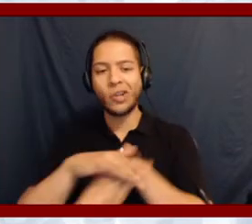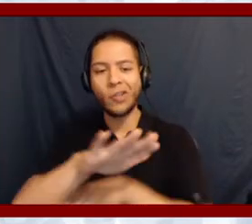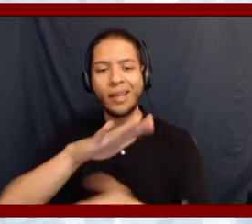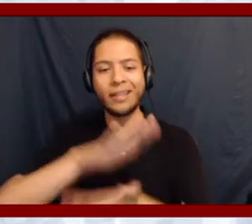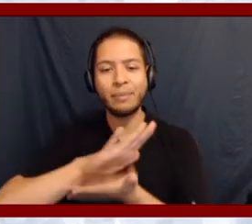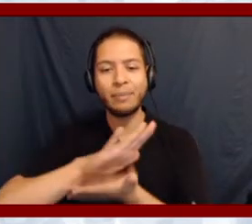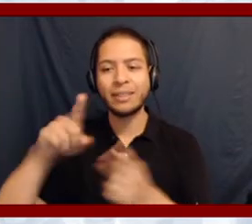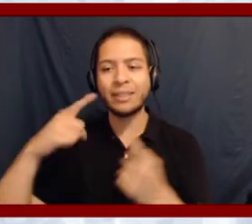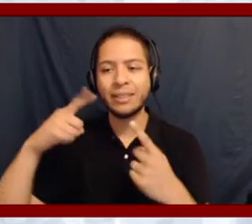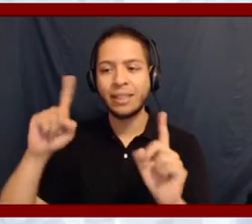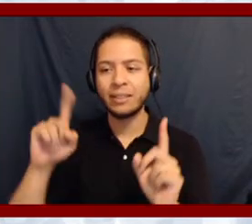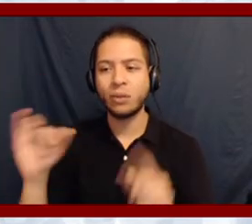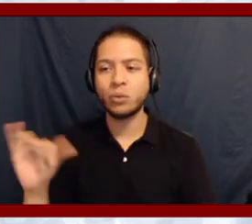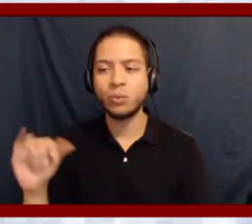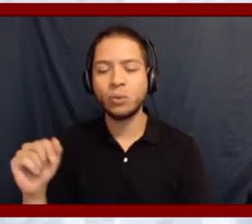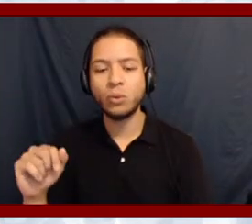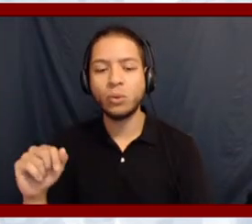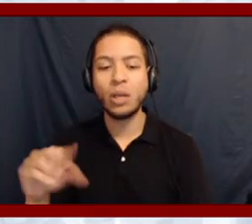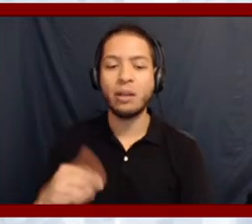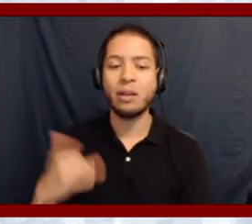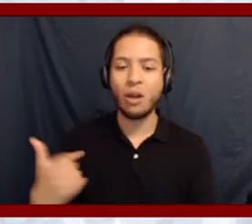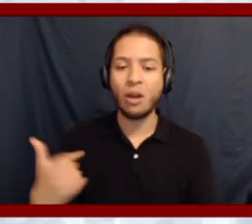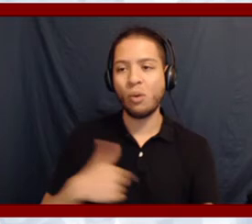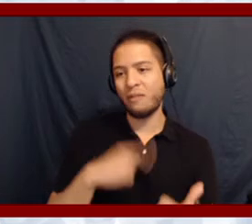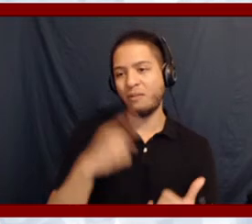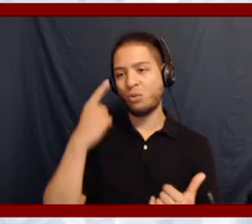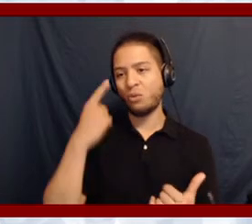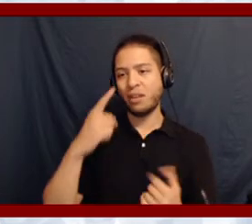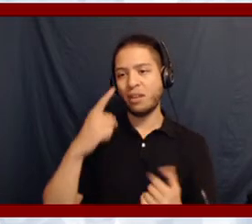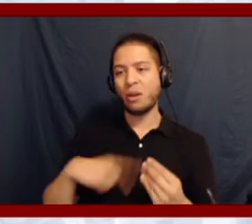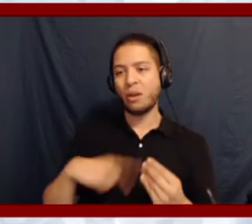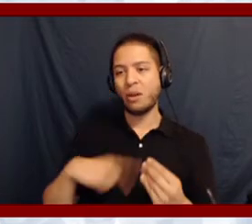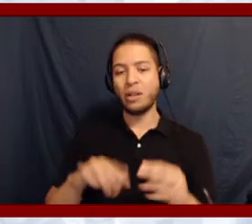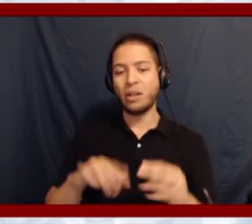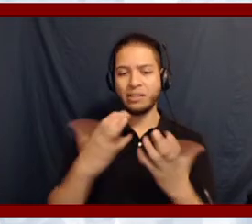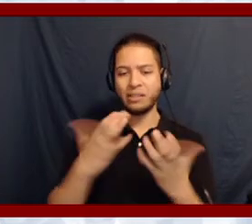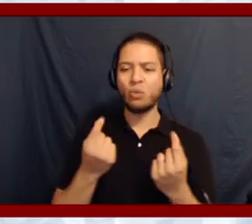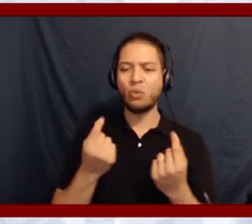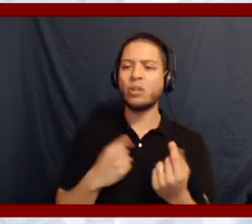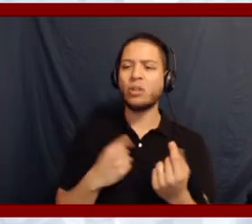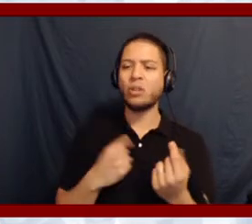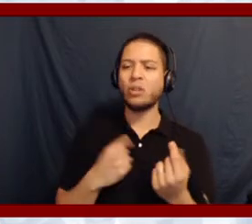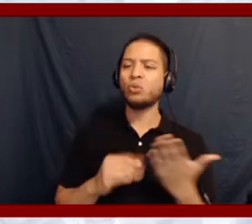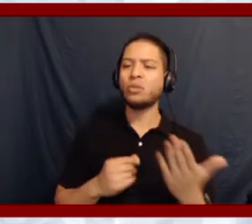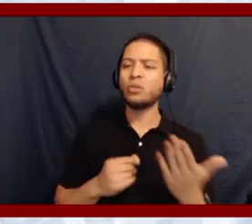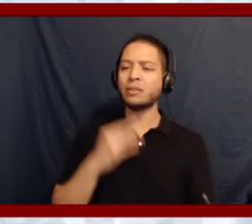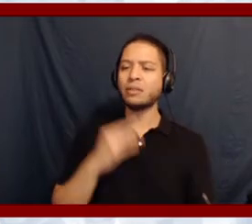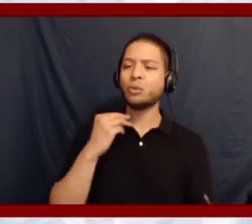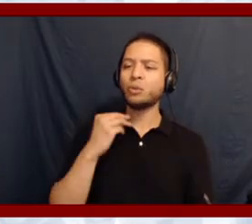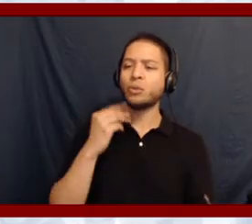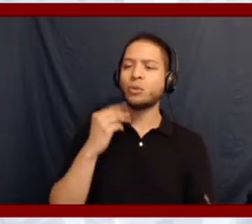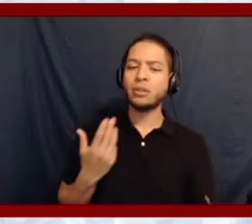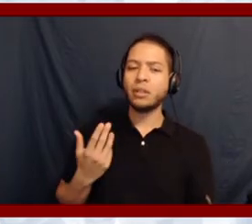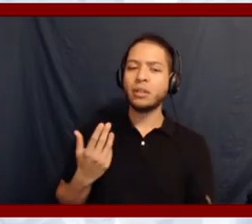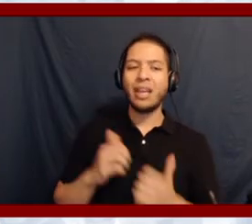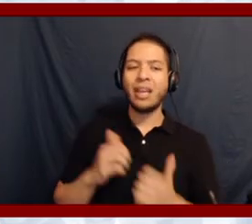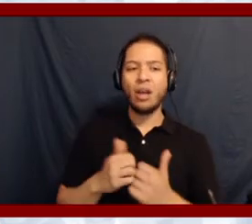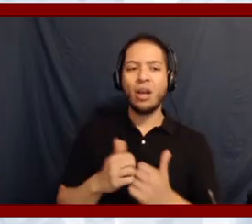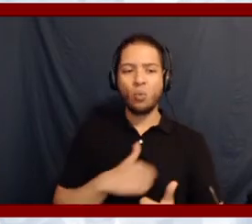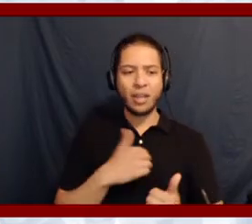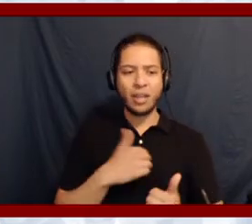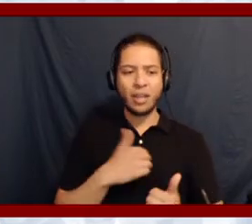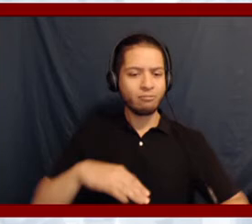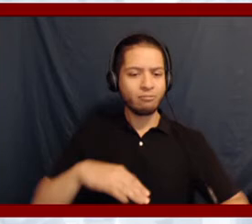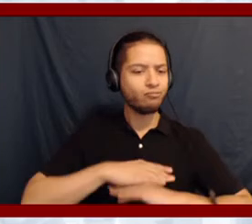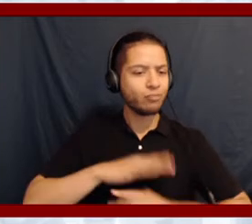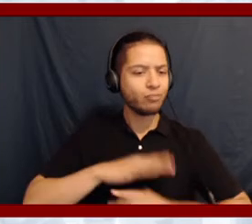now, you know, we have to think holistically of what our students experienced and how we can meet their basic needs and then